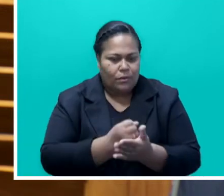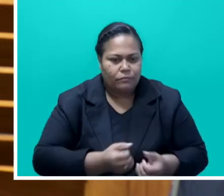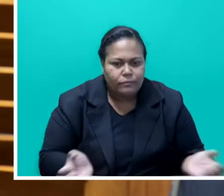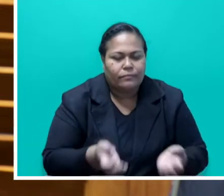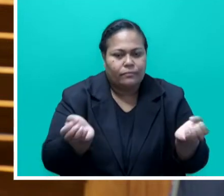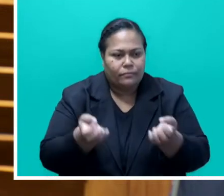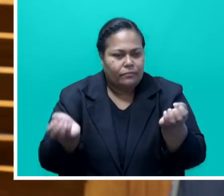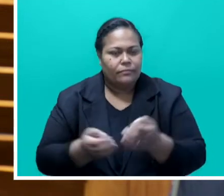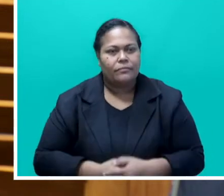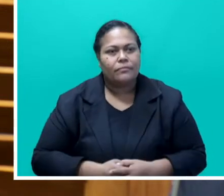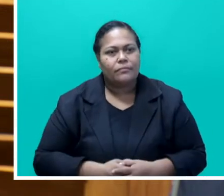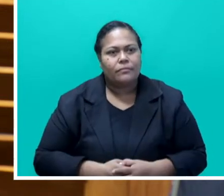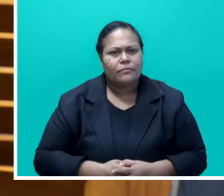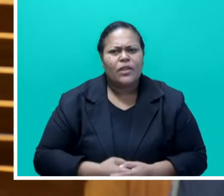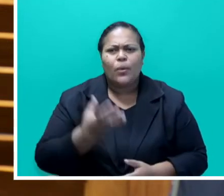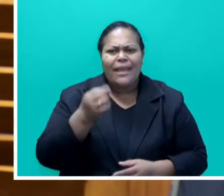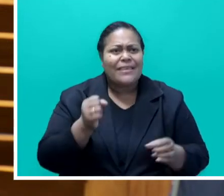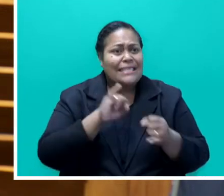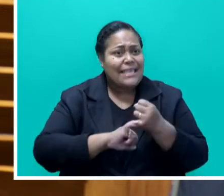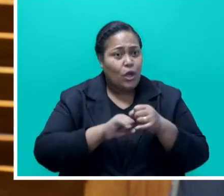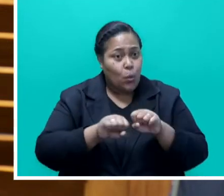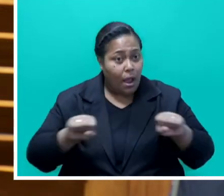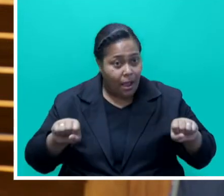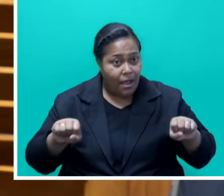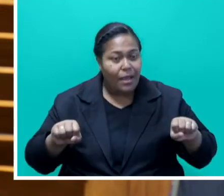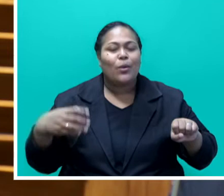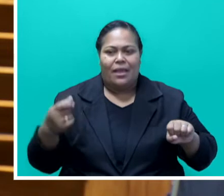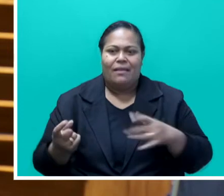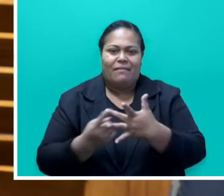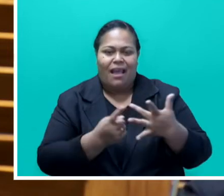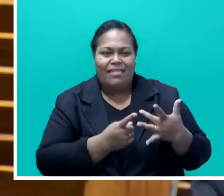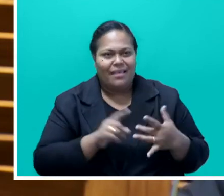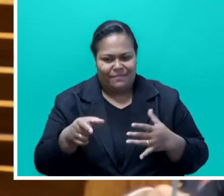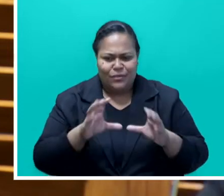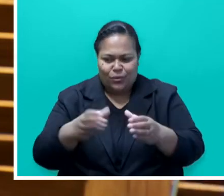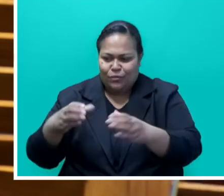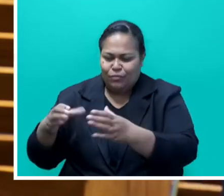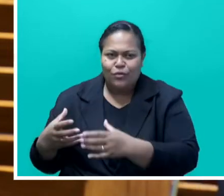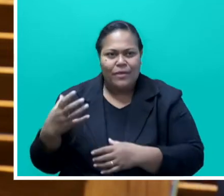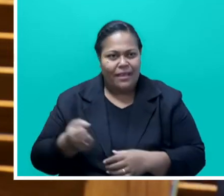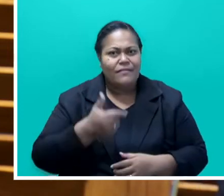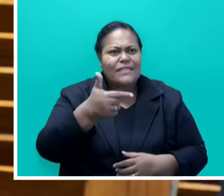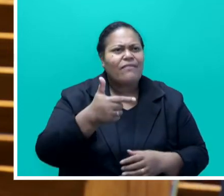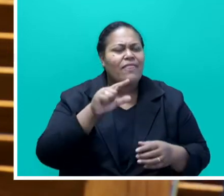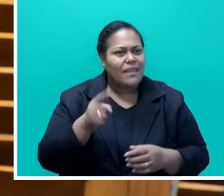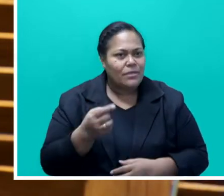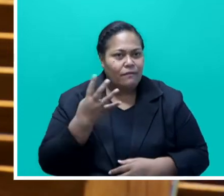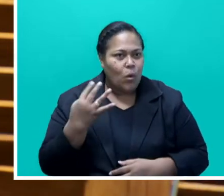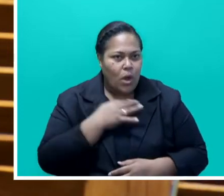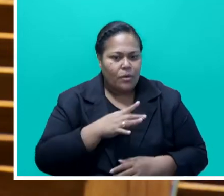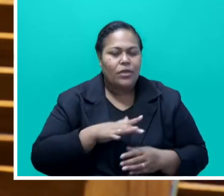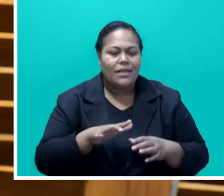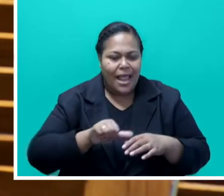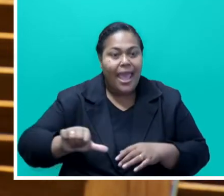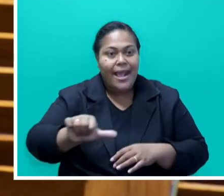up of a number of Matangalis and has they've had access to about 7,400 acres of land,